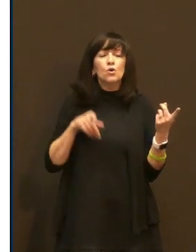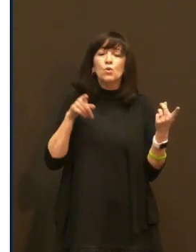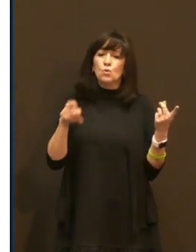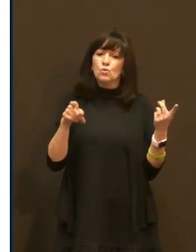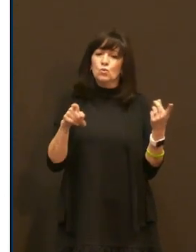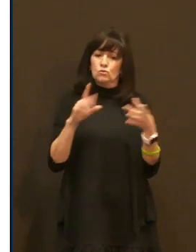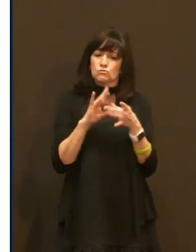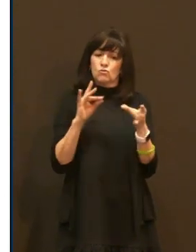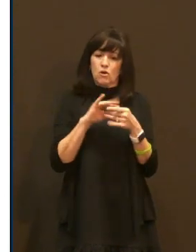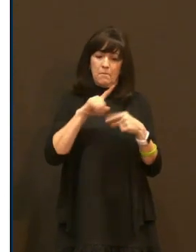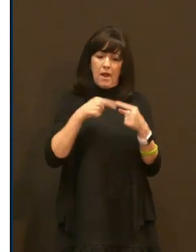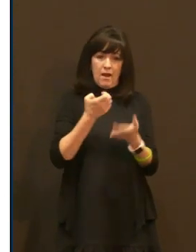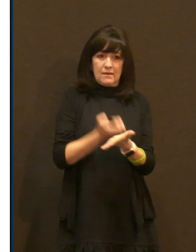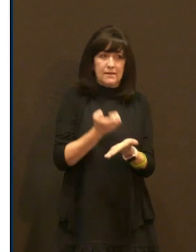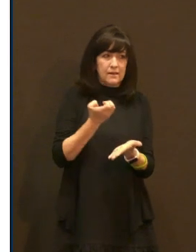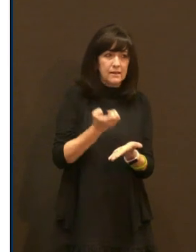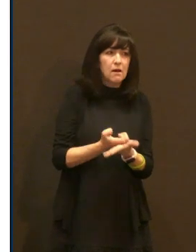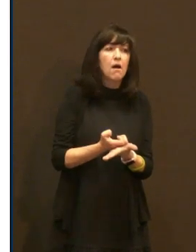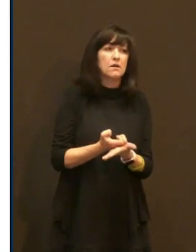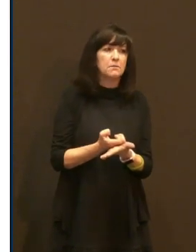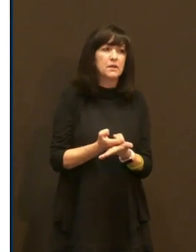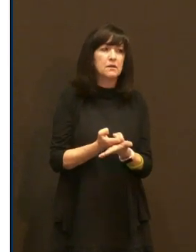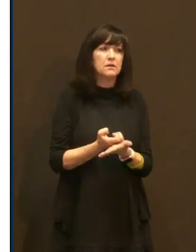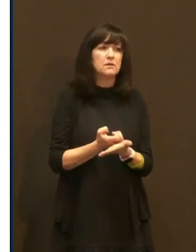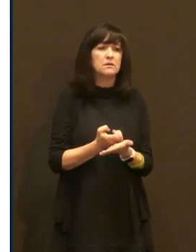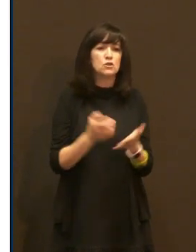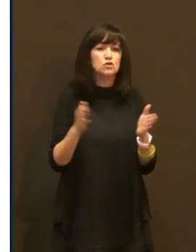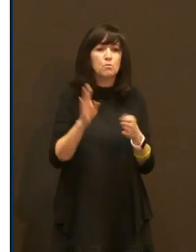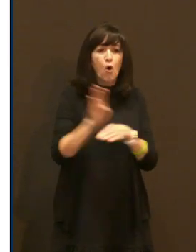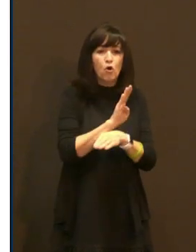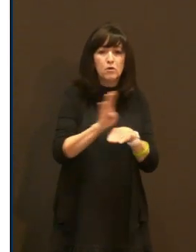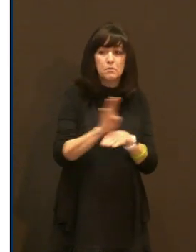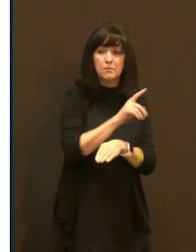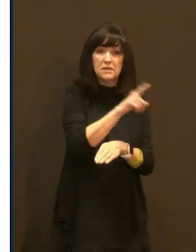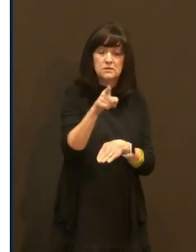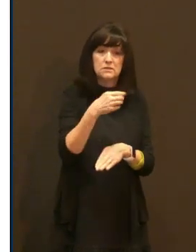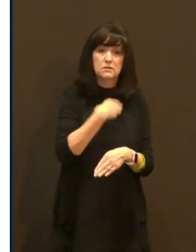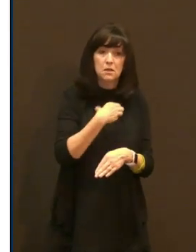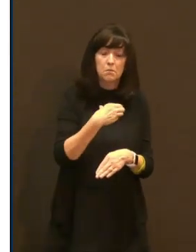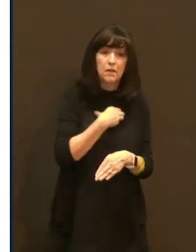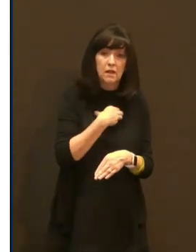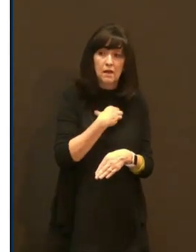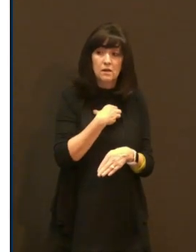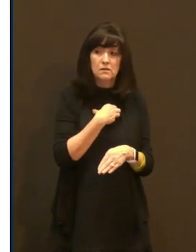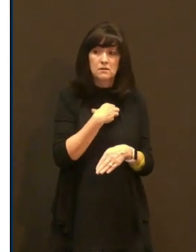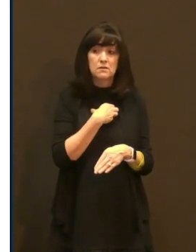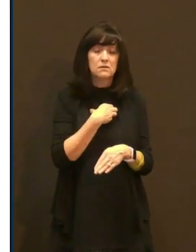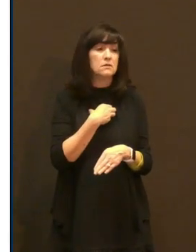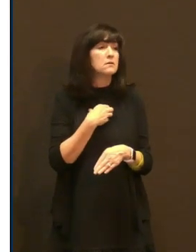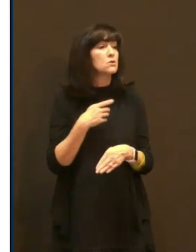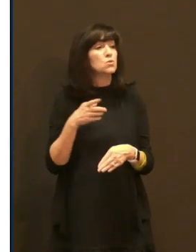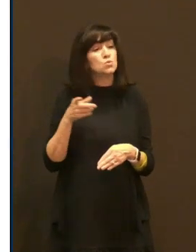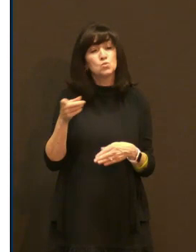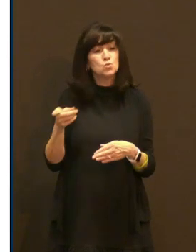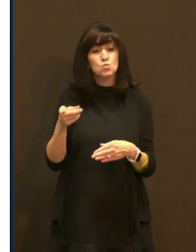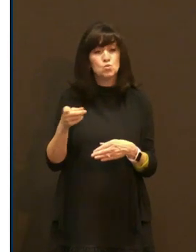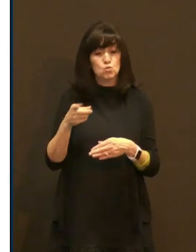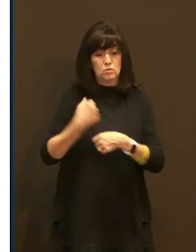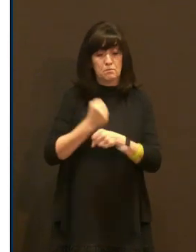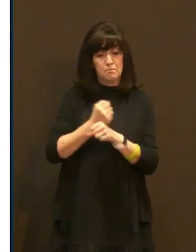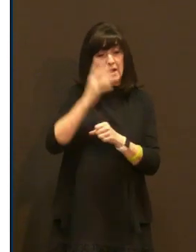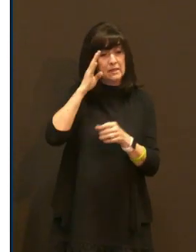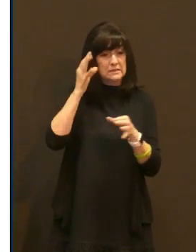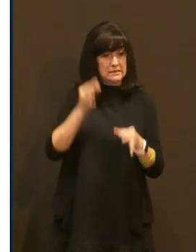the beaches and small businesses were having because of this? Weighed it heavily because it is